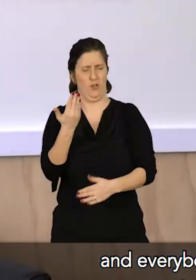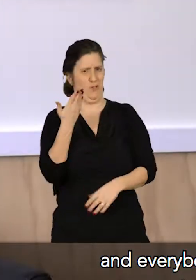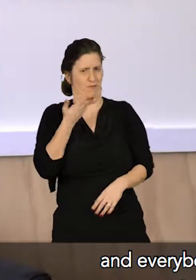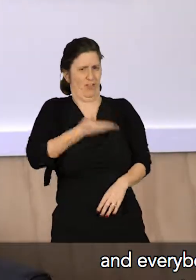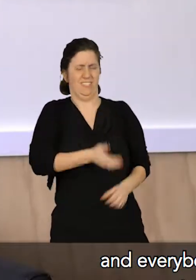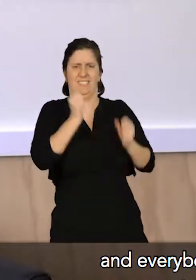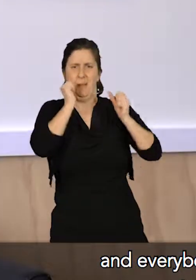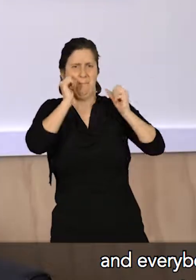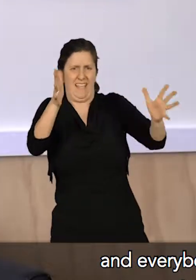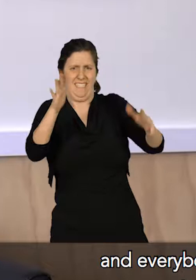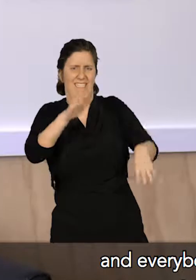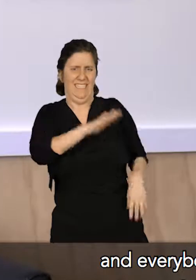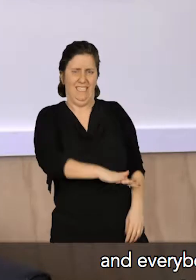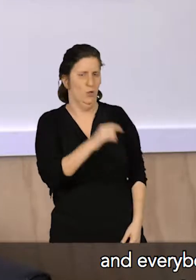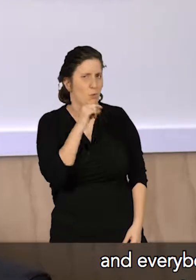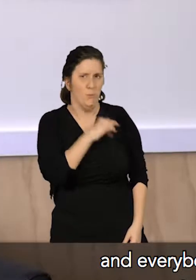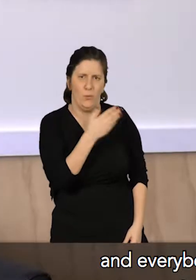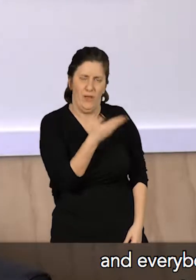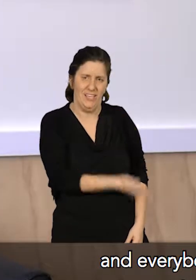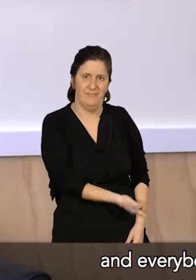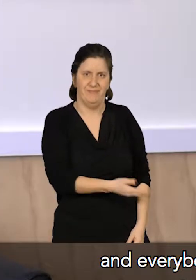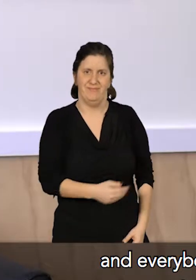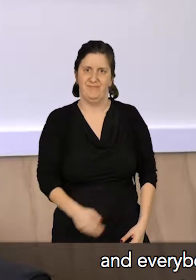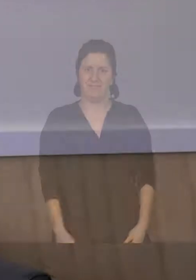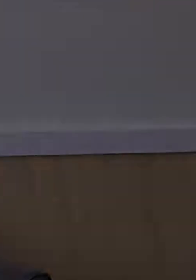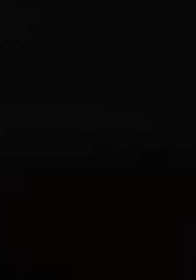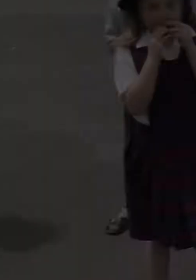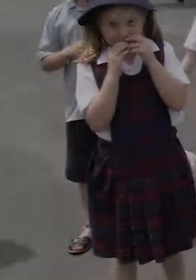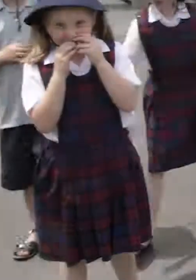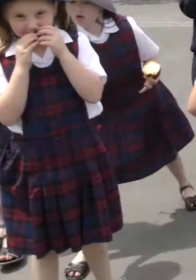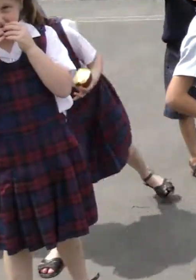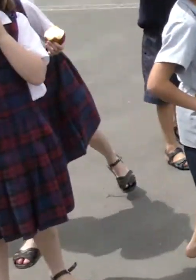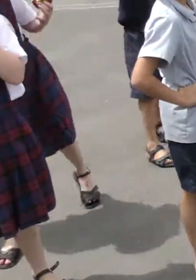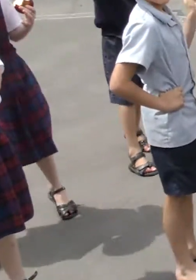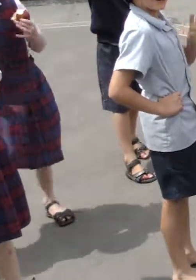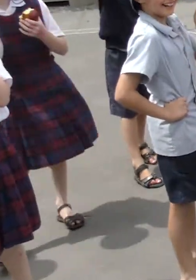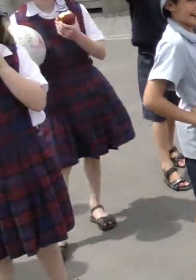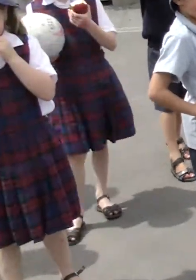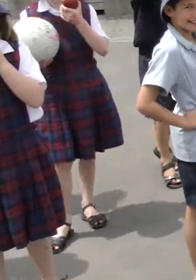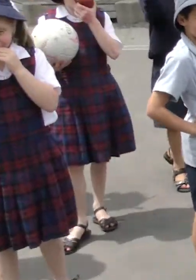and something new for this, amazing little boy.